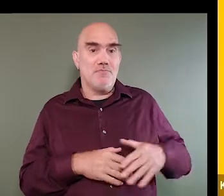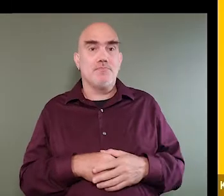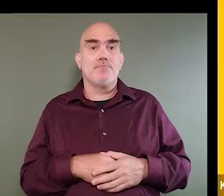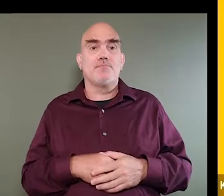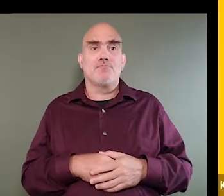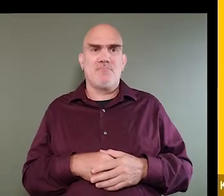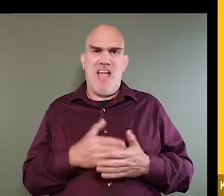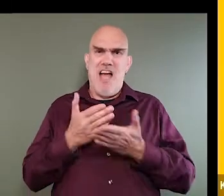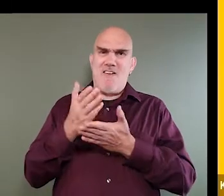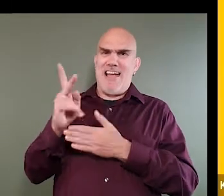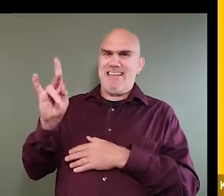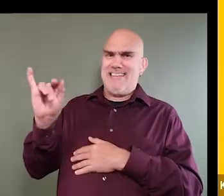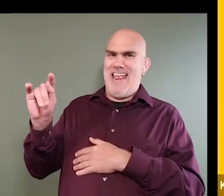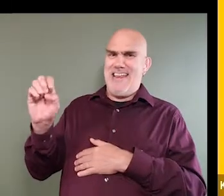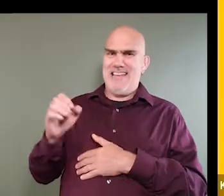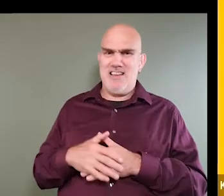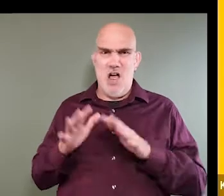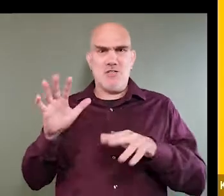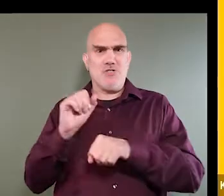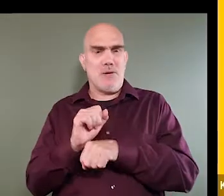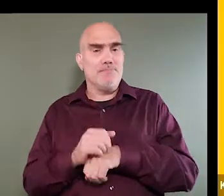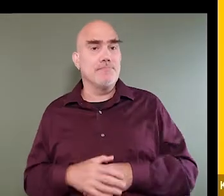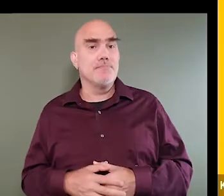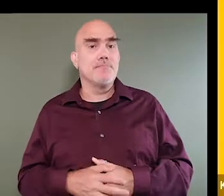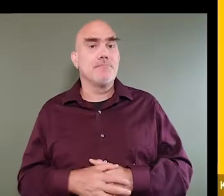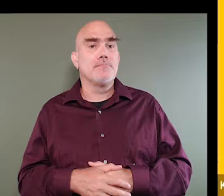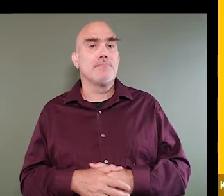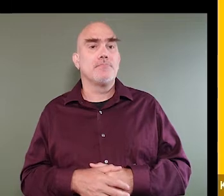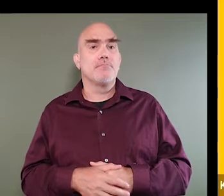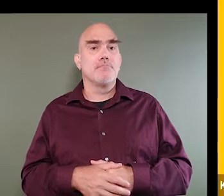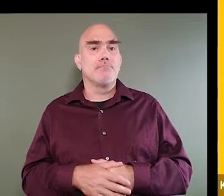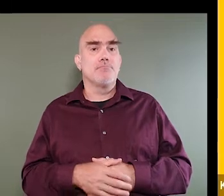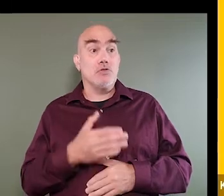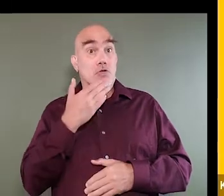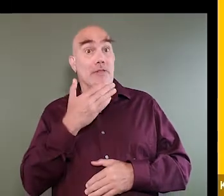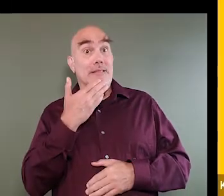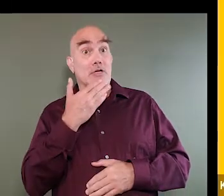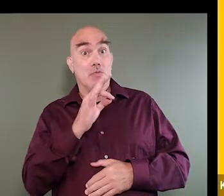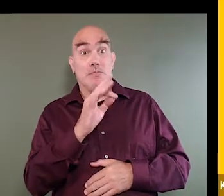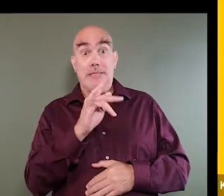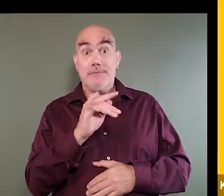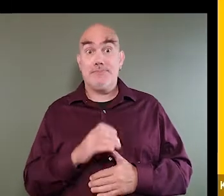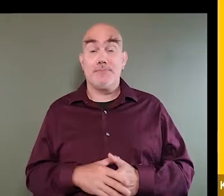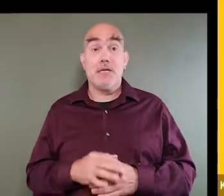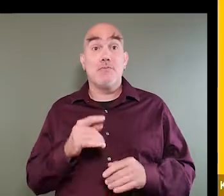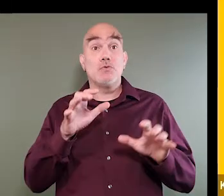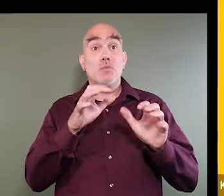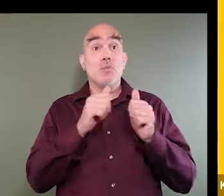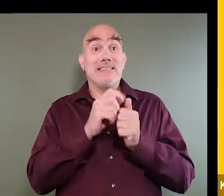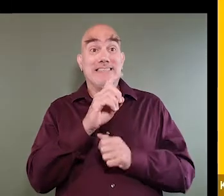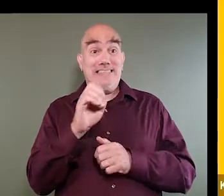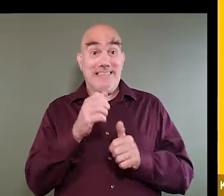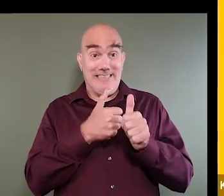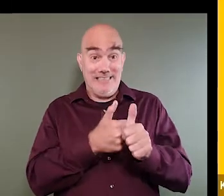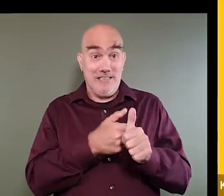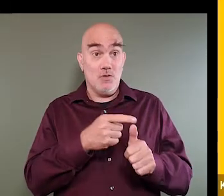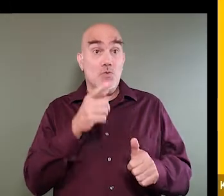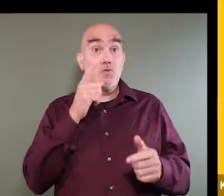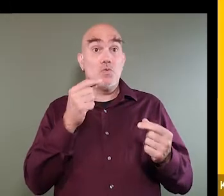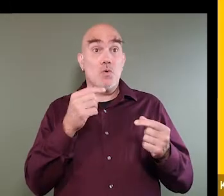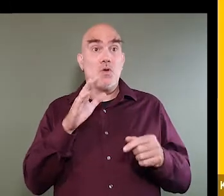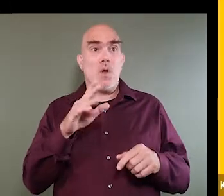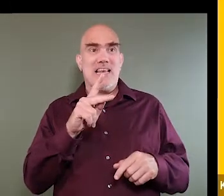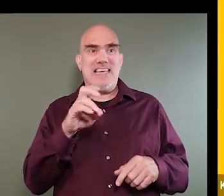Hey, hey. Awesome job. Good, thank you. If you're doing it with D, he's going to be